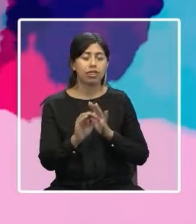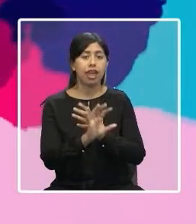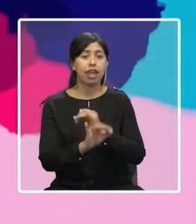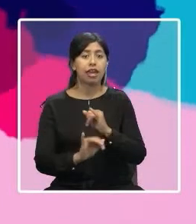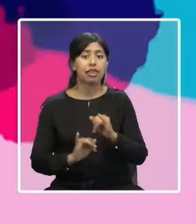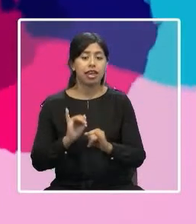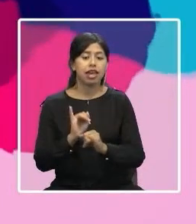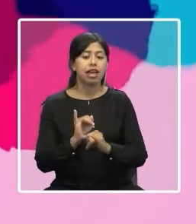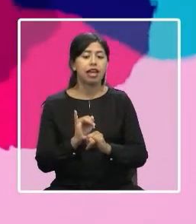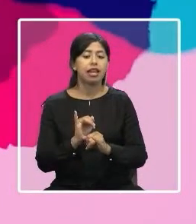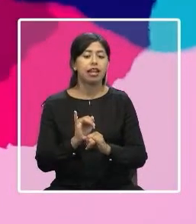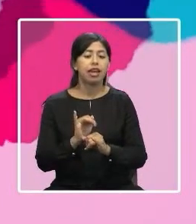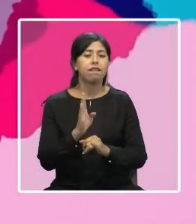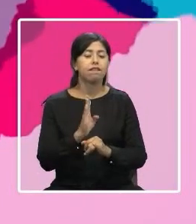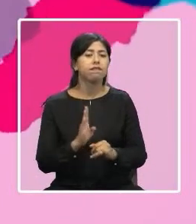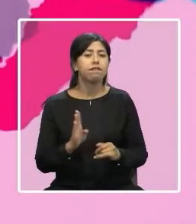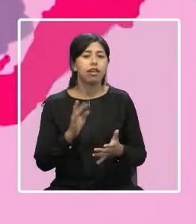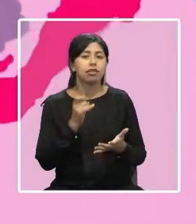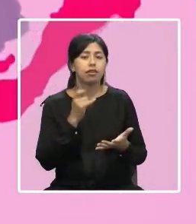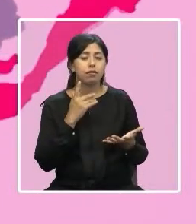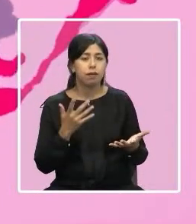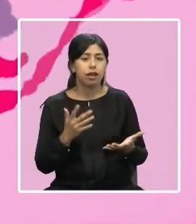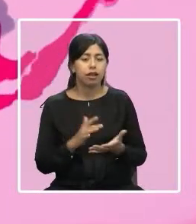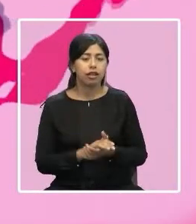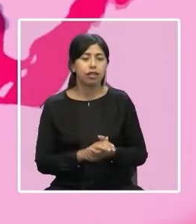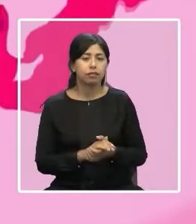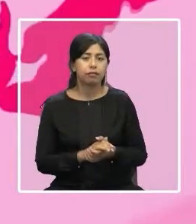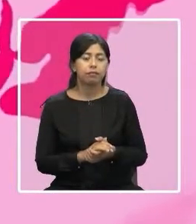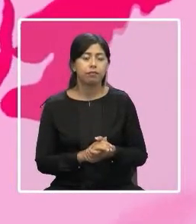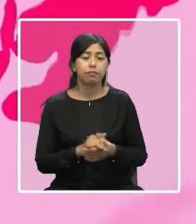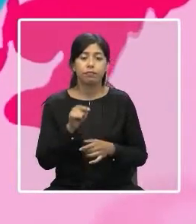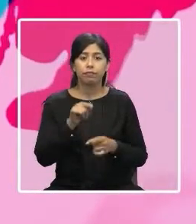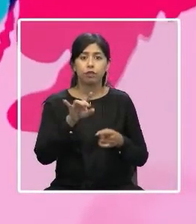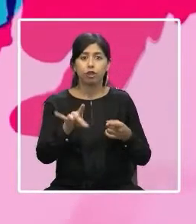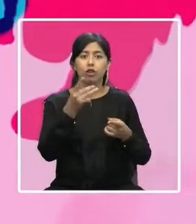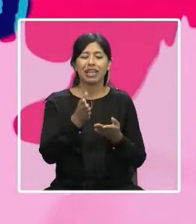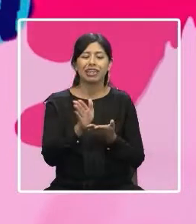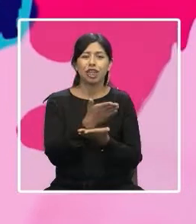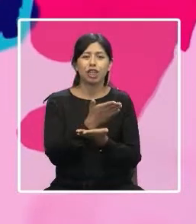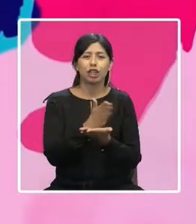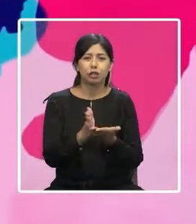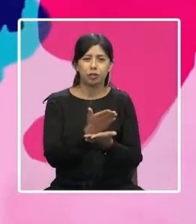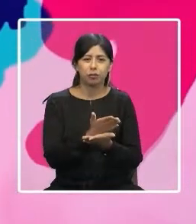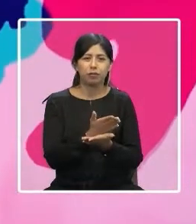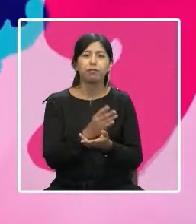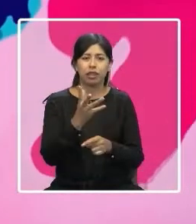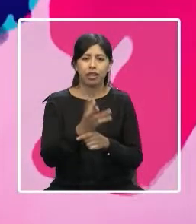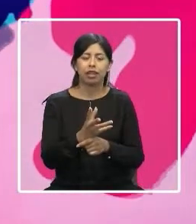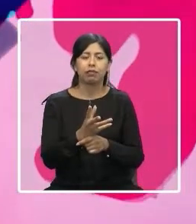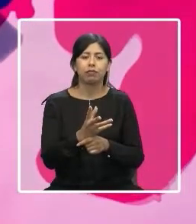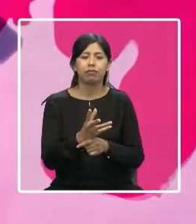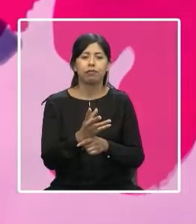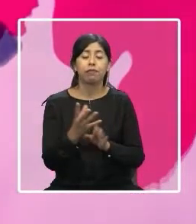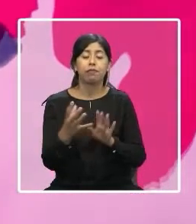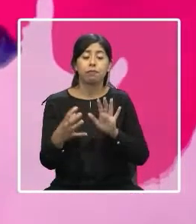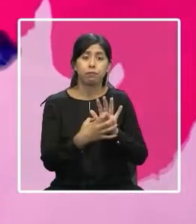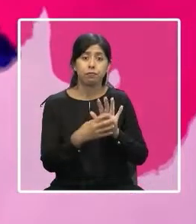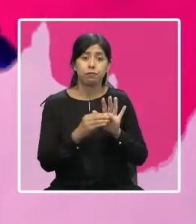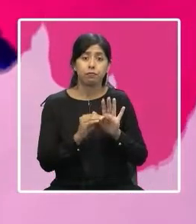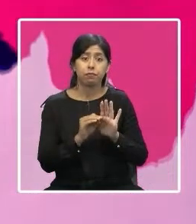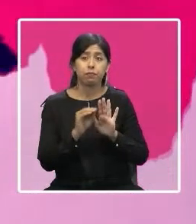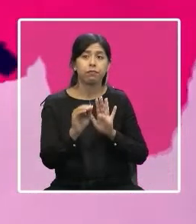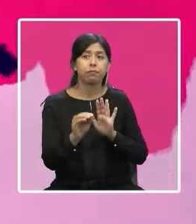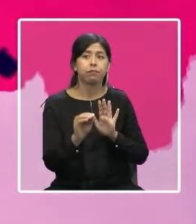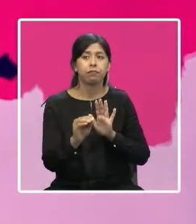cognitive bias. So AI-enhanced nudging is already a reality. silently influencing the actions